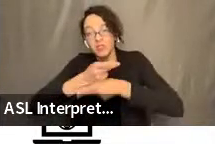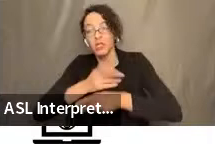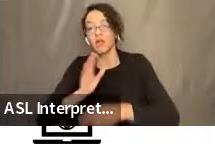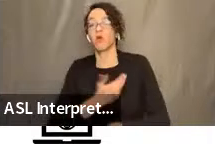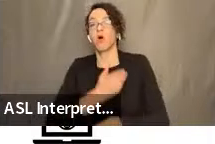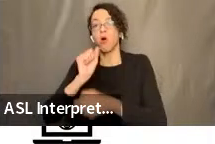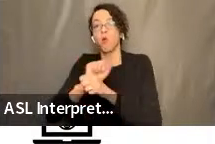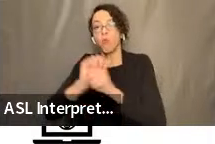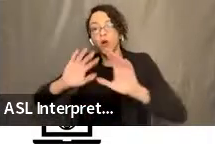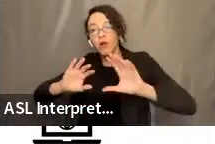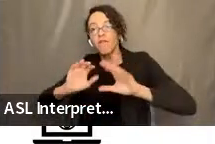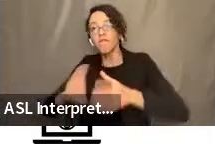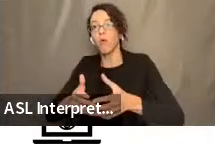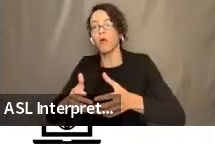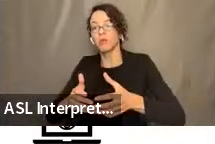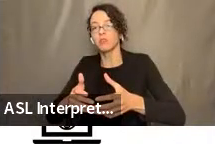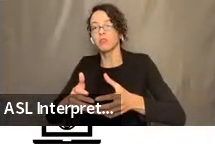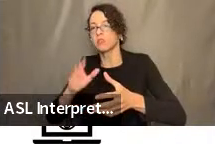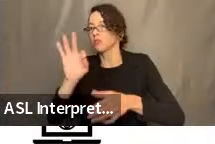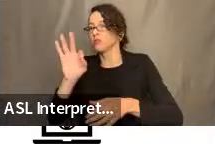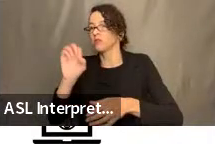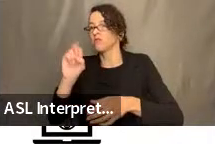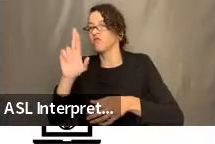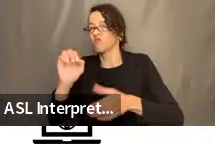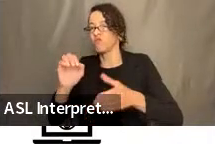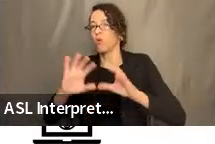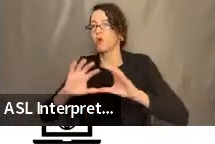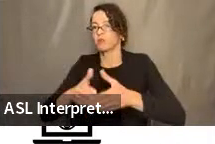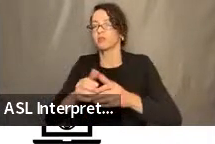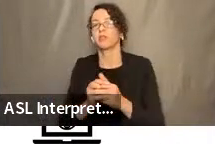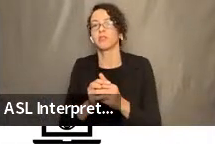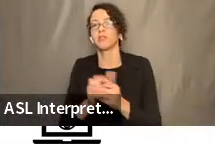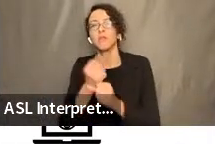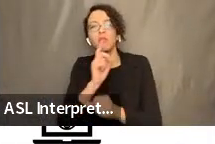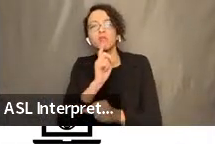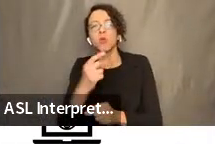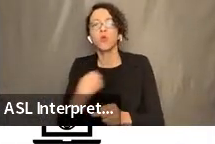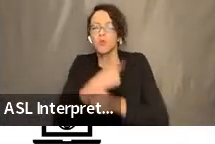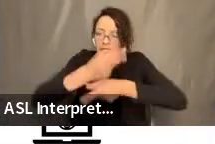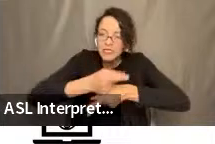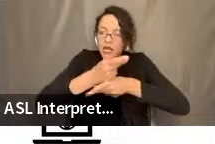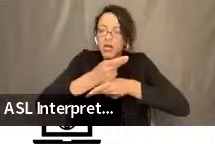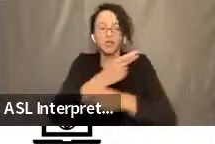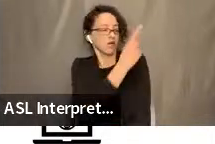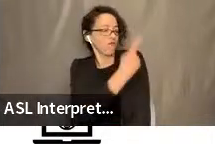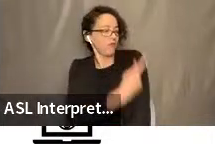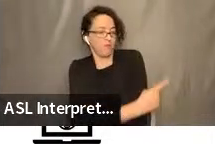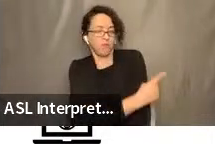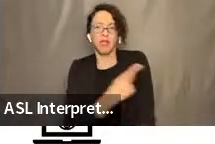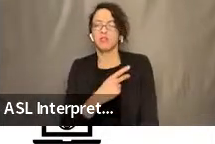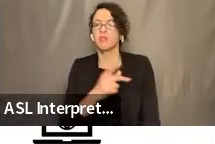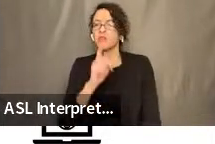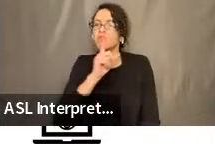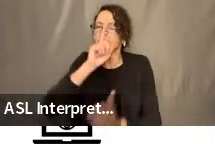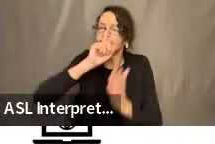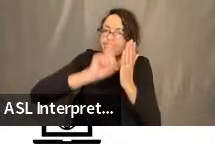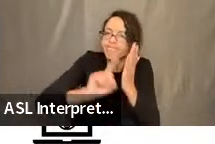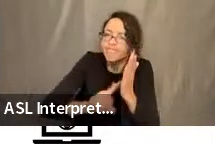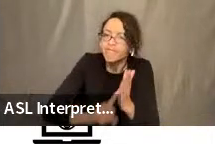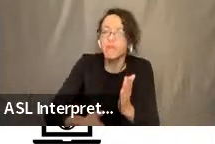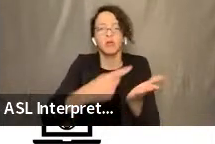we take care of the patient, just, you know, really digging in and talking about what the community needs are